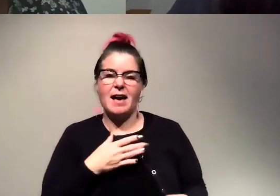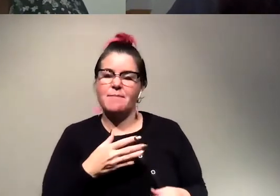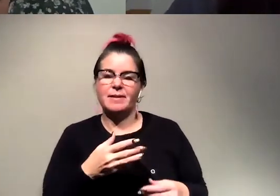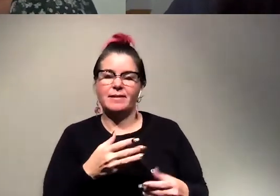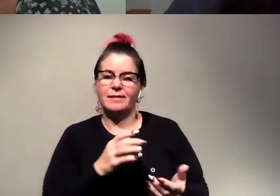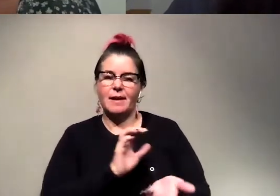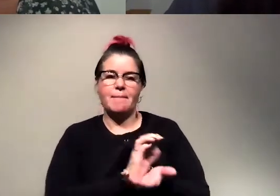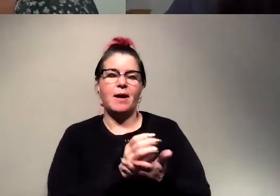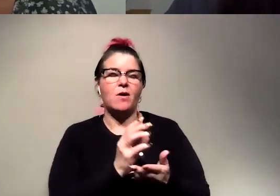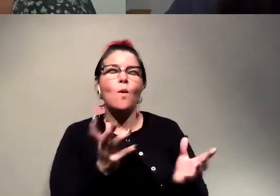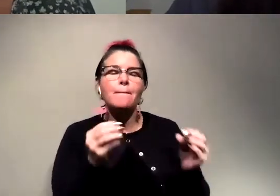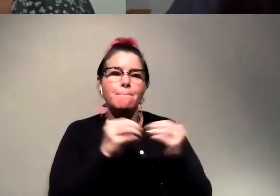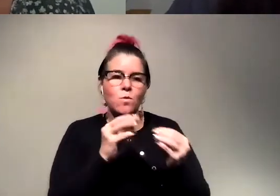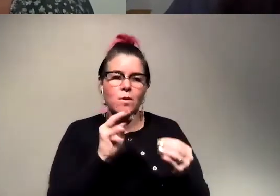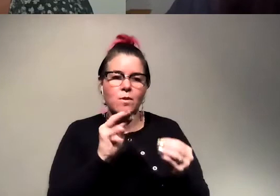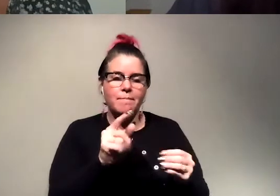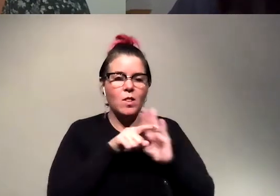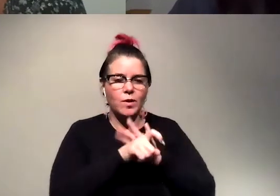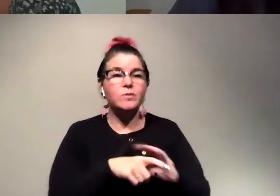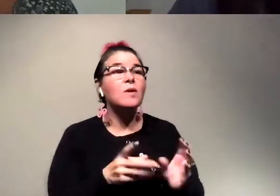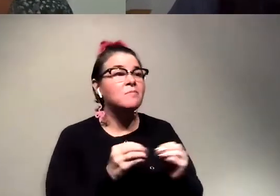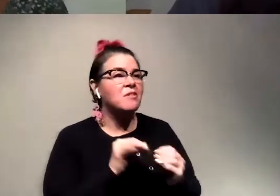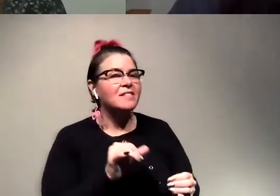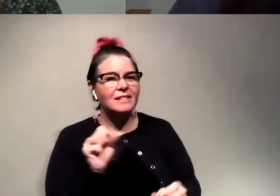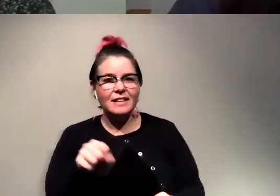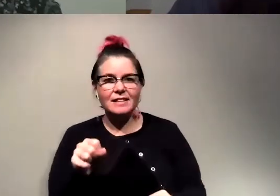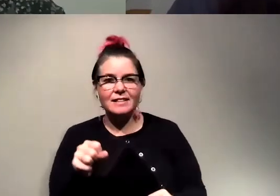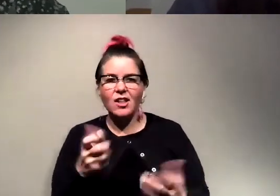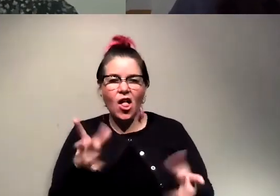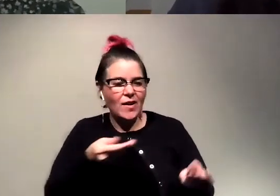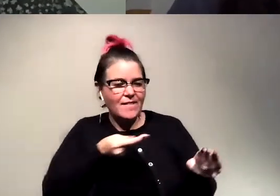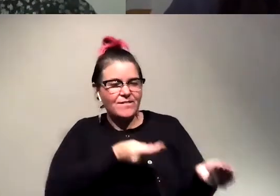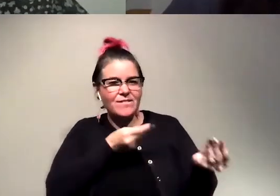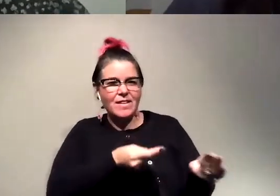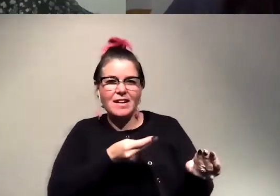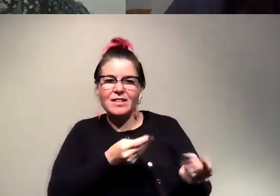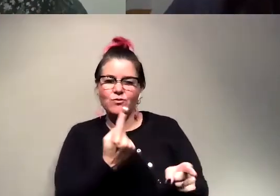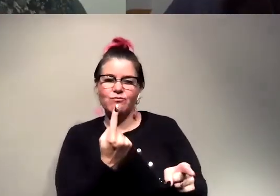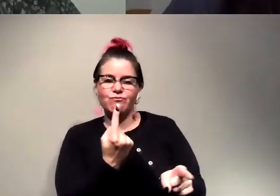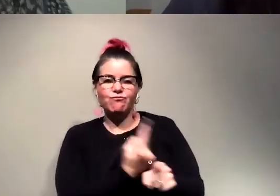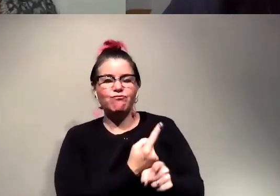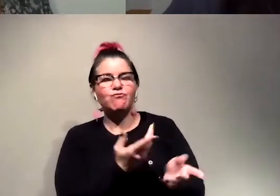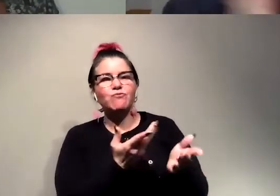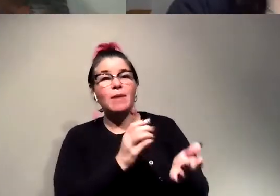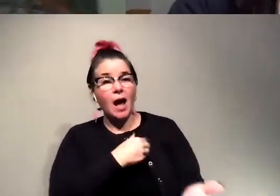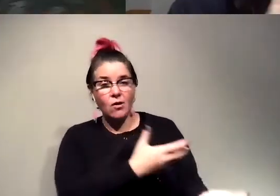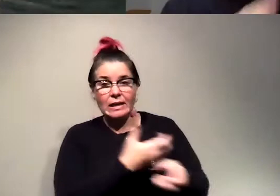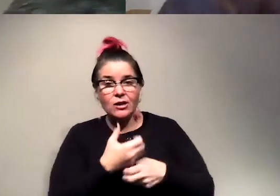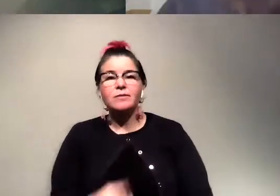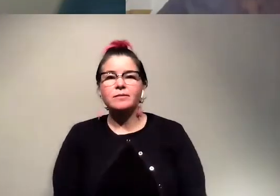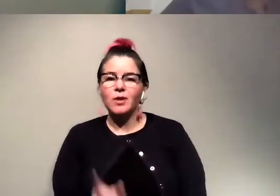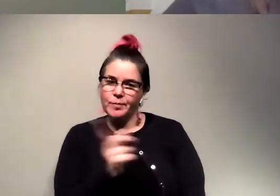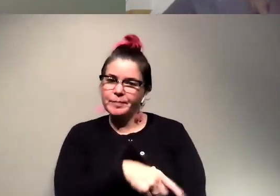She wants more mealworms? Yes, but she already got her recommended amount. I can go get her. Go get her.